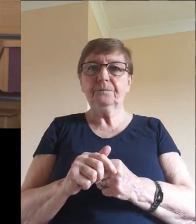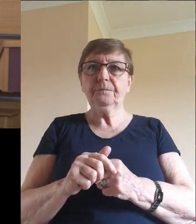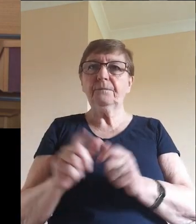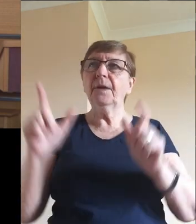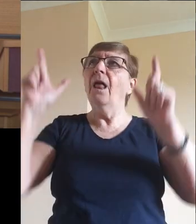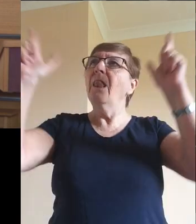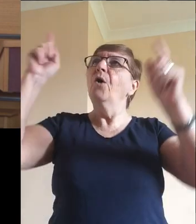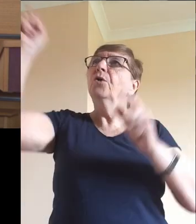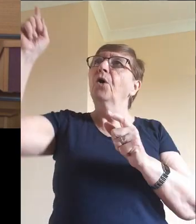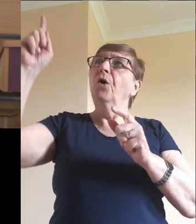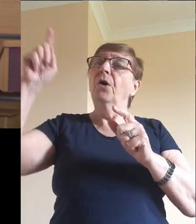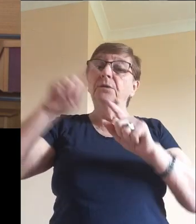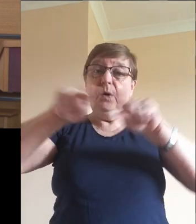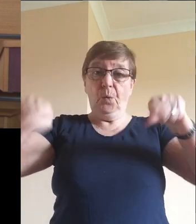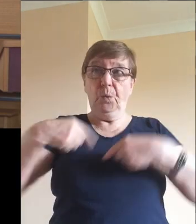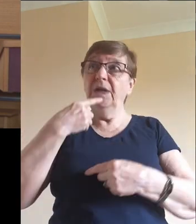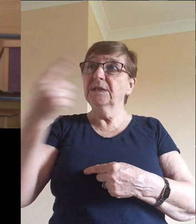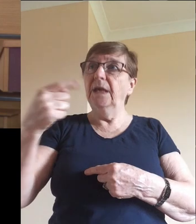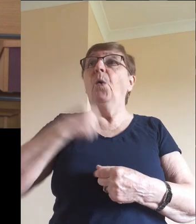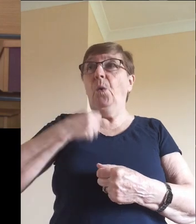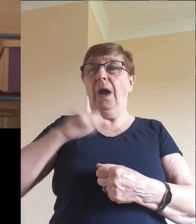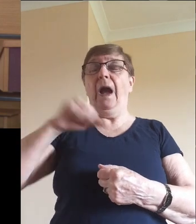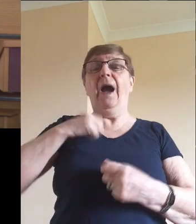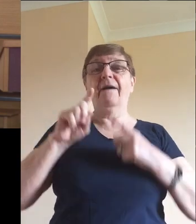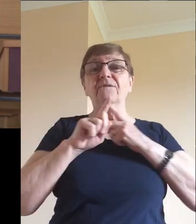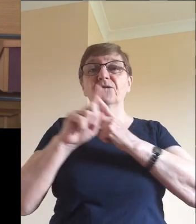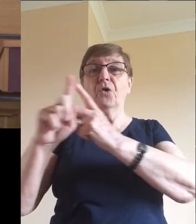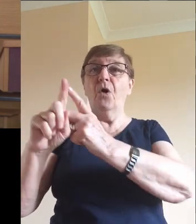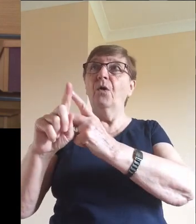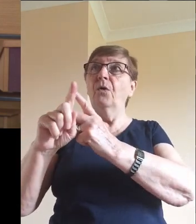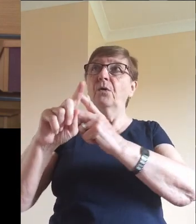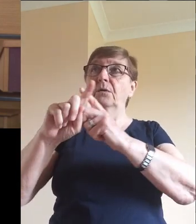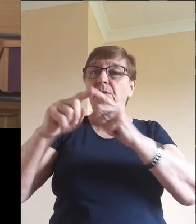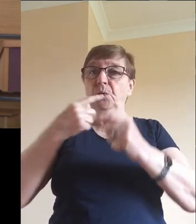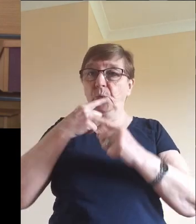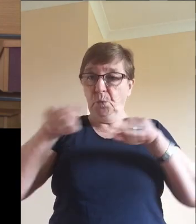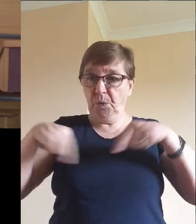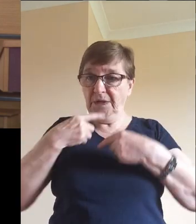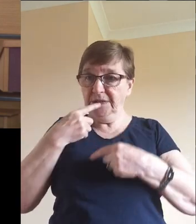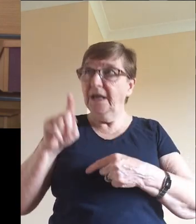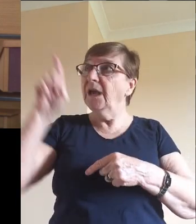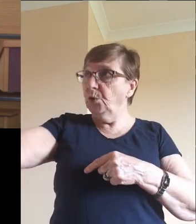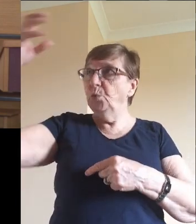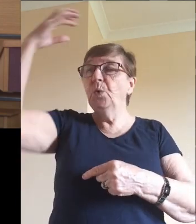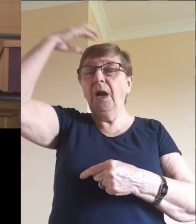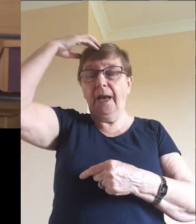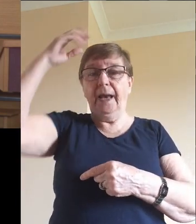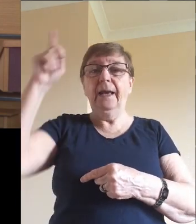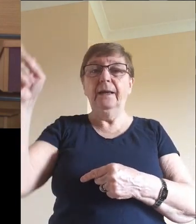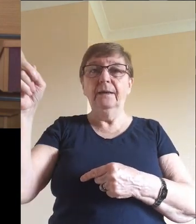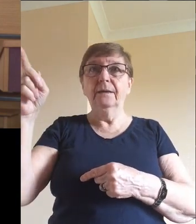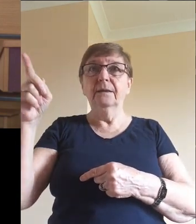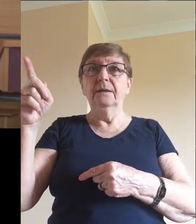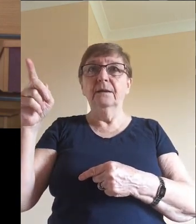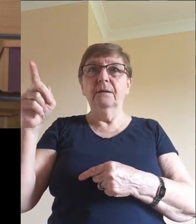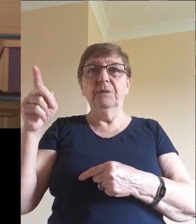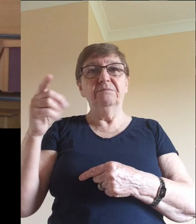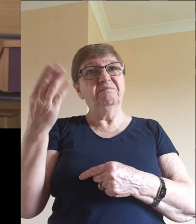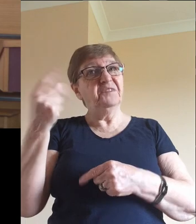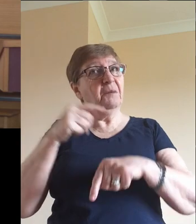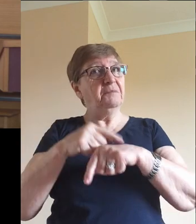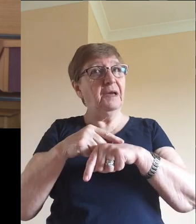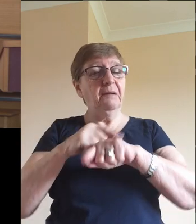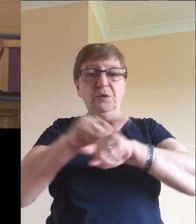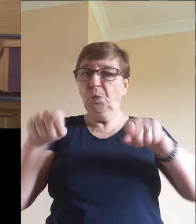Lord God, we claim to be your followers. We call you King of our lives. But all too often, that is not what we put